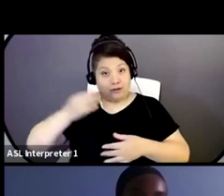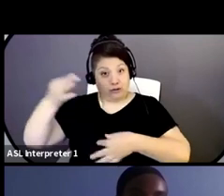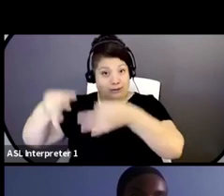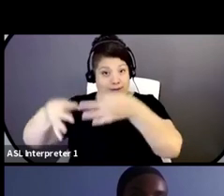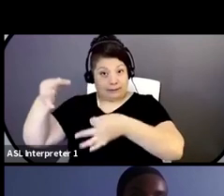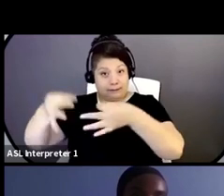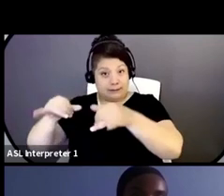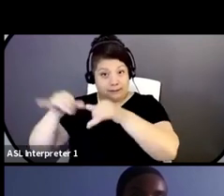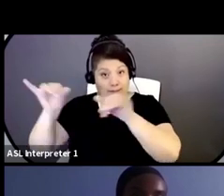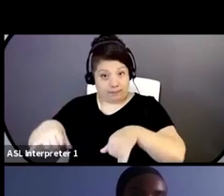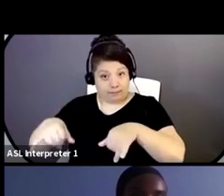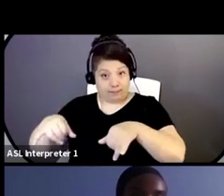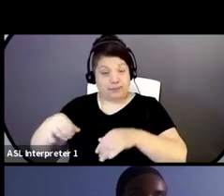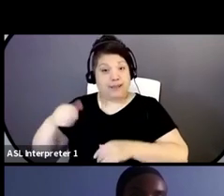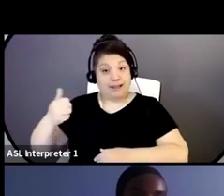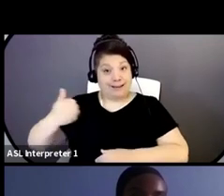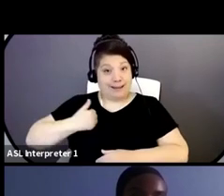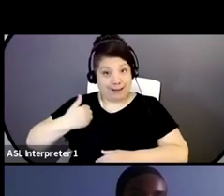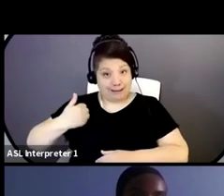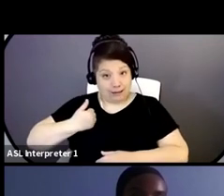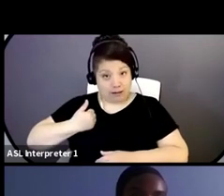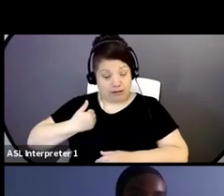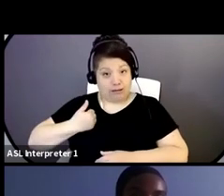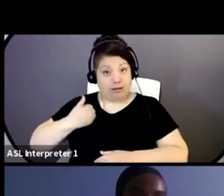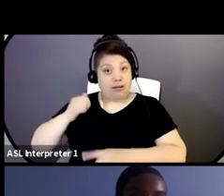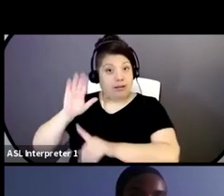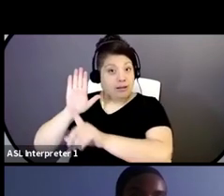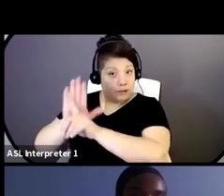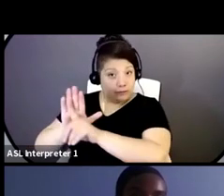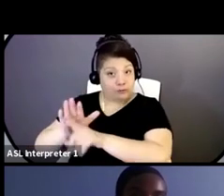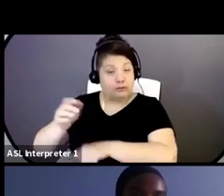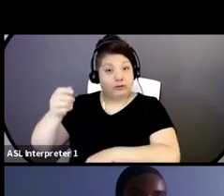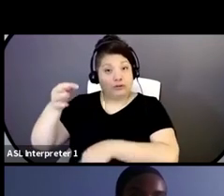Canada has a justice system.